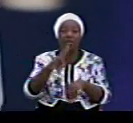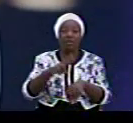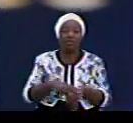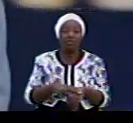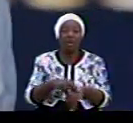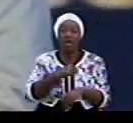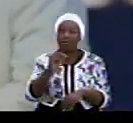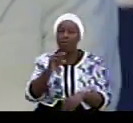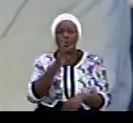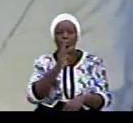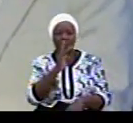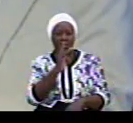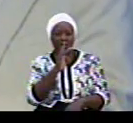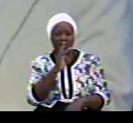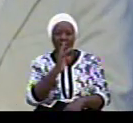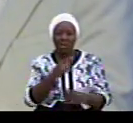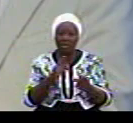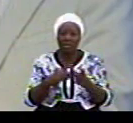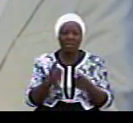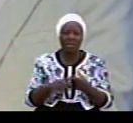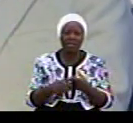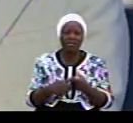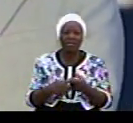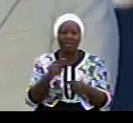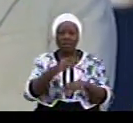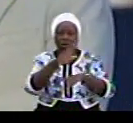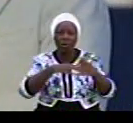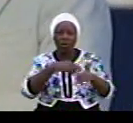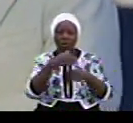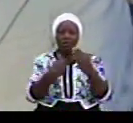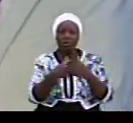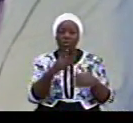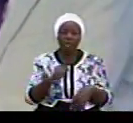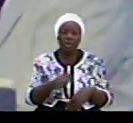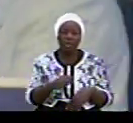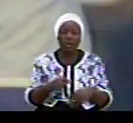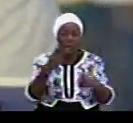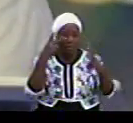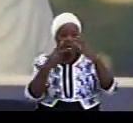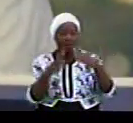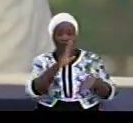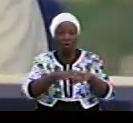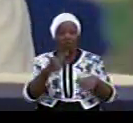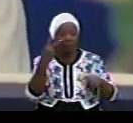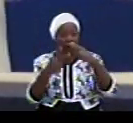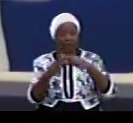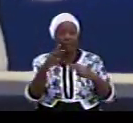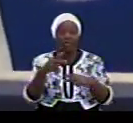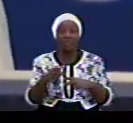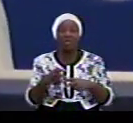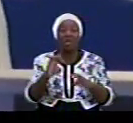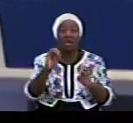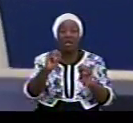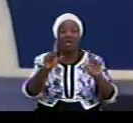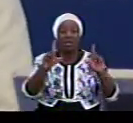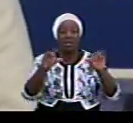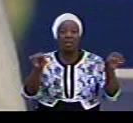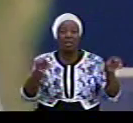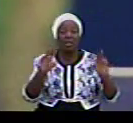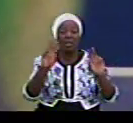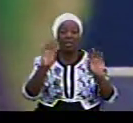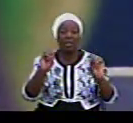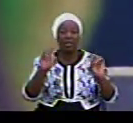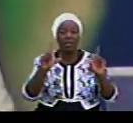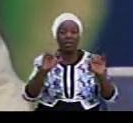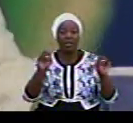And then they called on the prophet Elisha that he will pray. And then prophecy